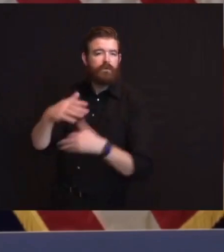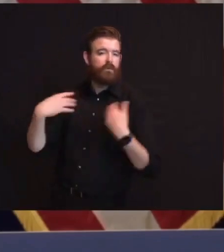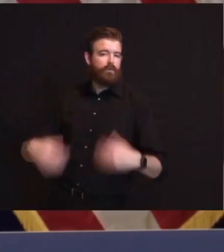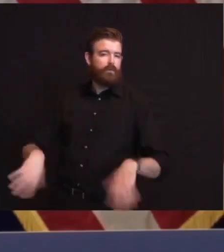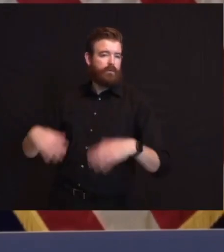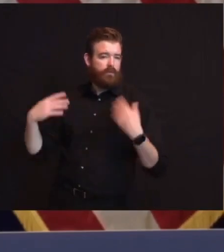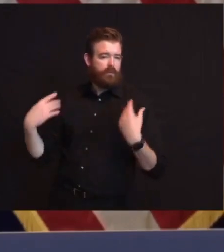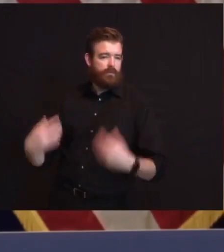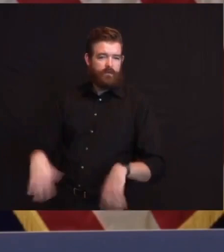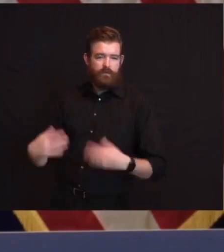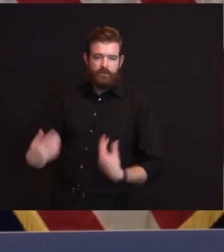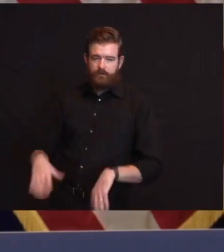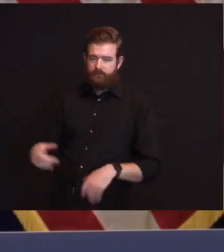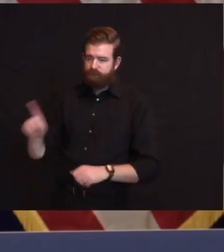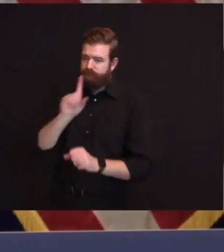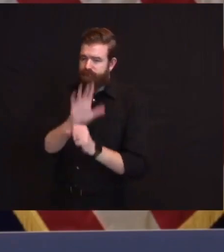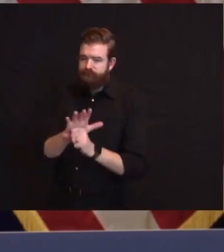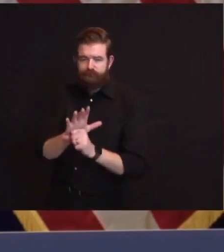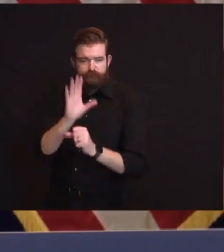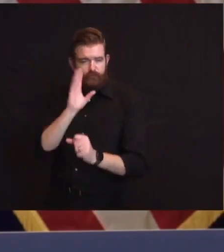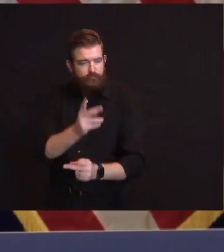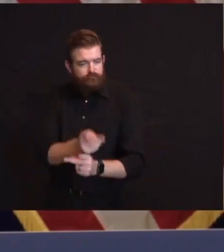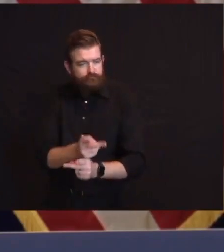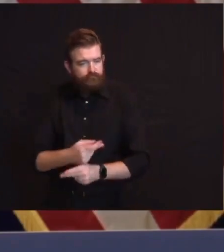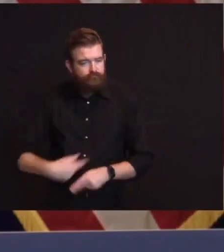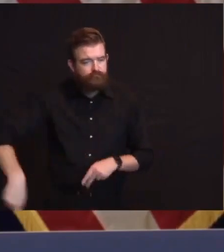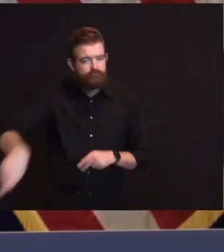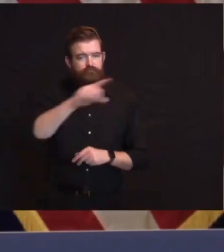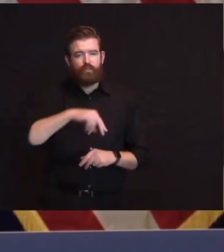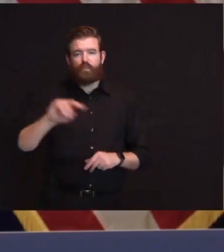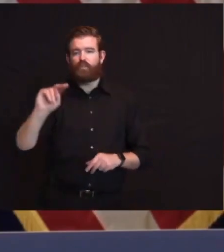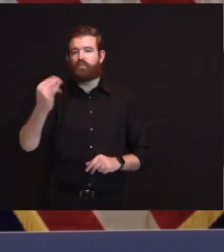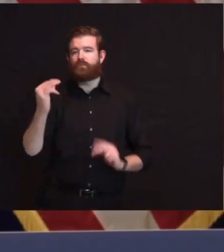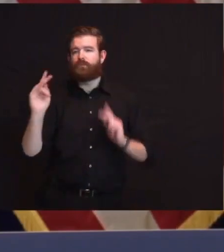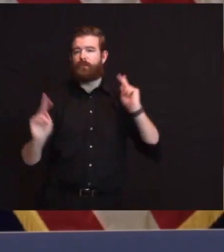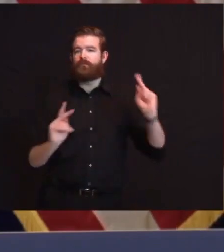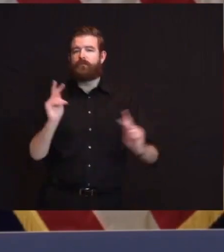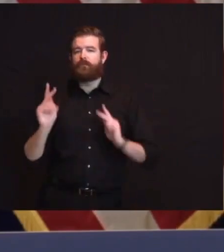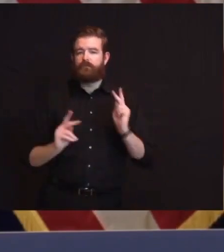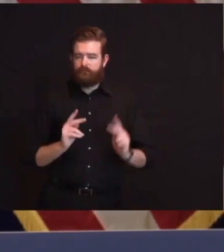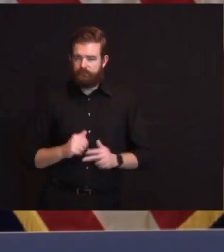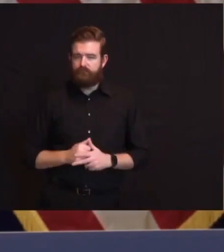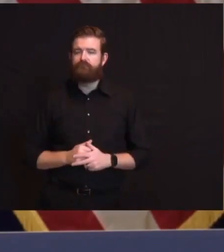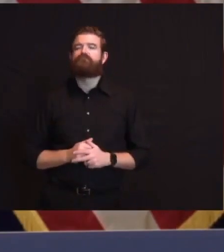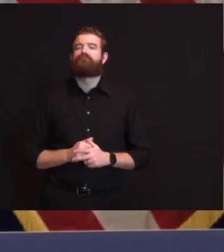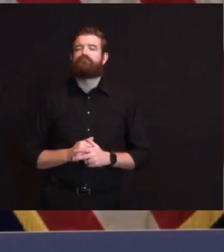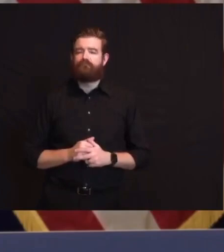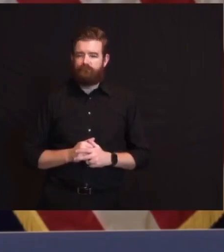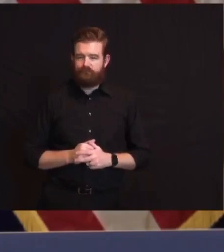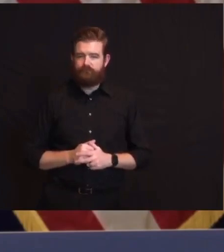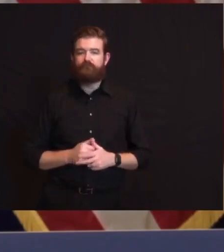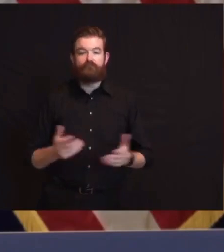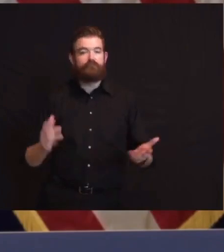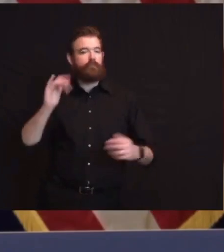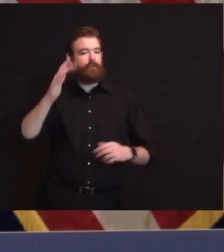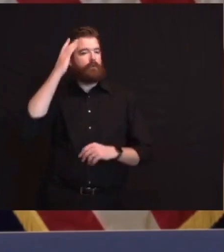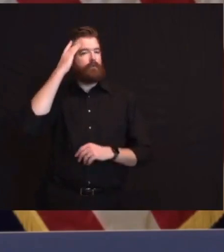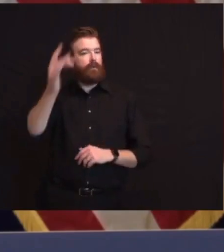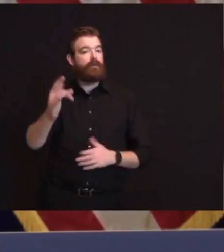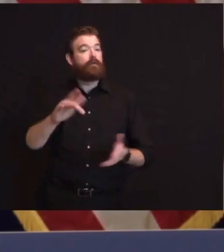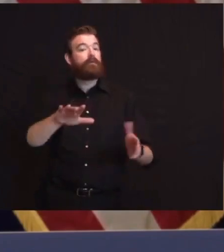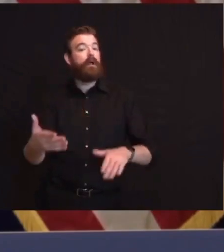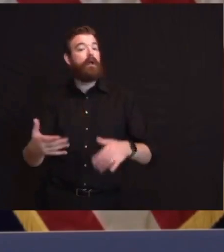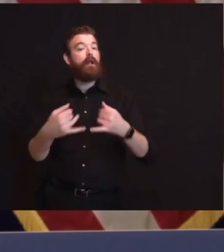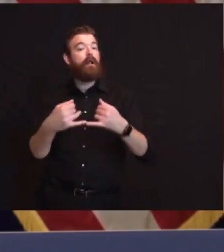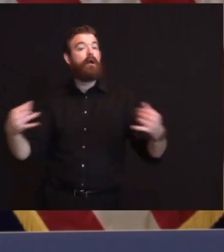New Jerseyans. And this is part of what the extension of the shut-off moratorium is all